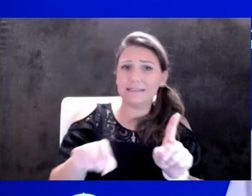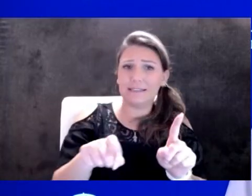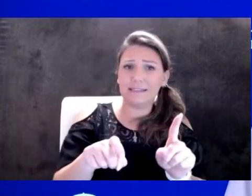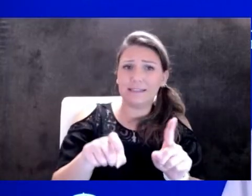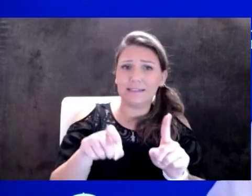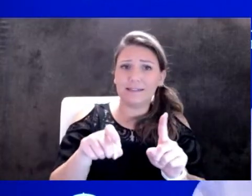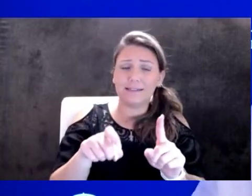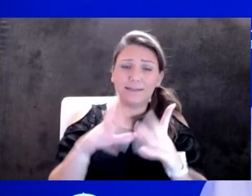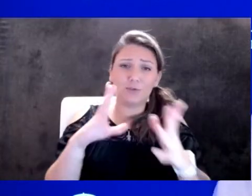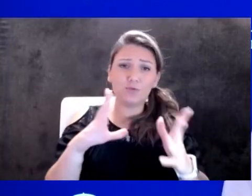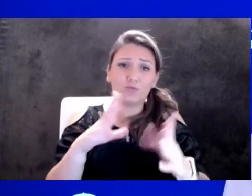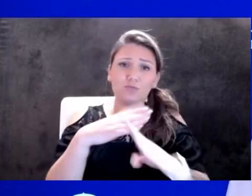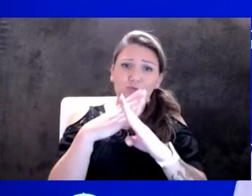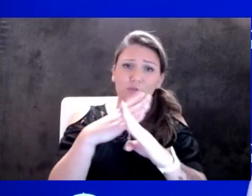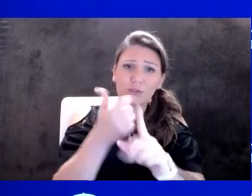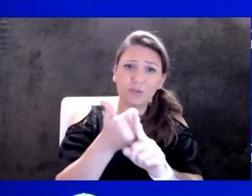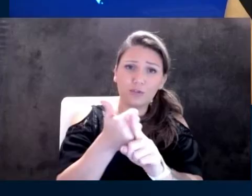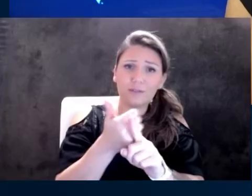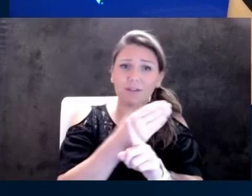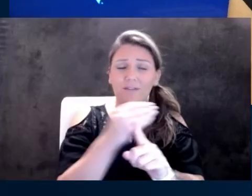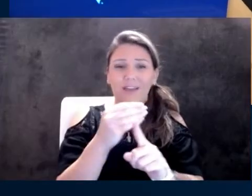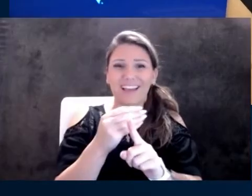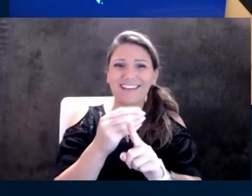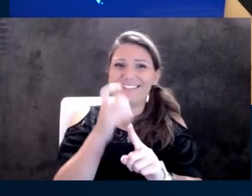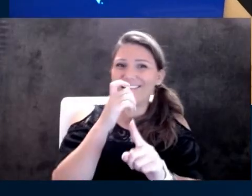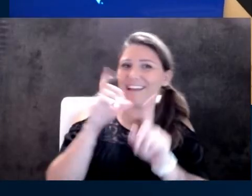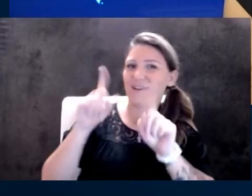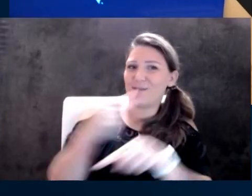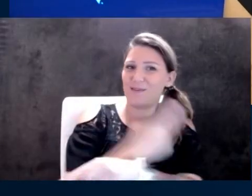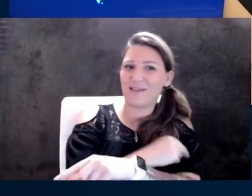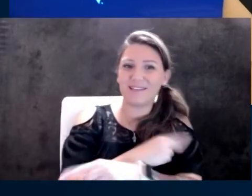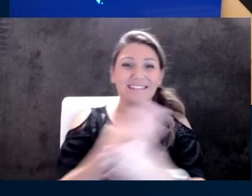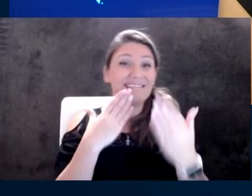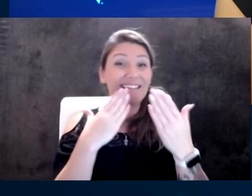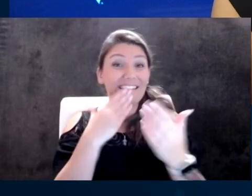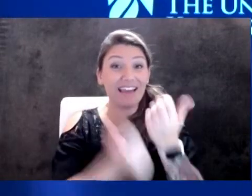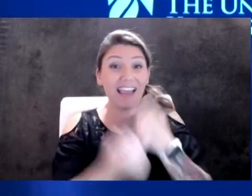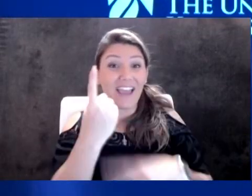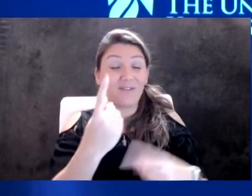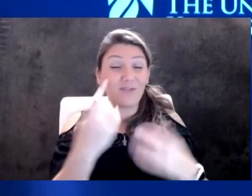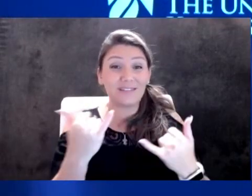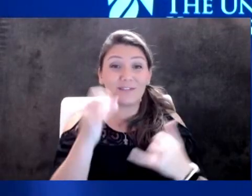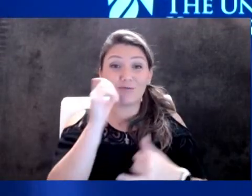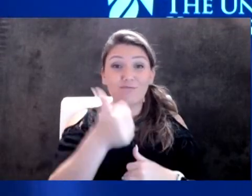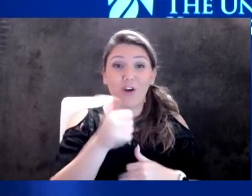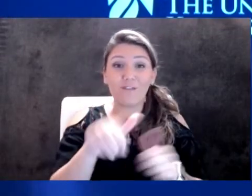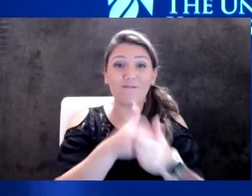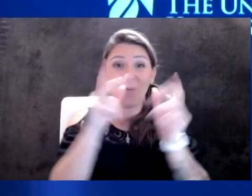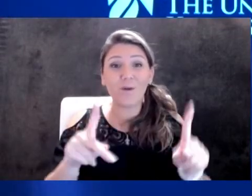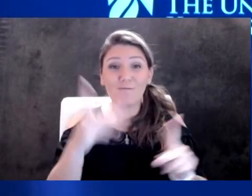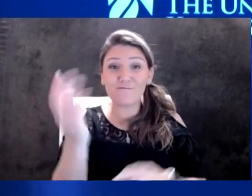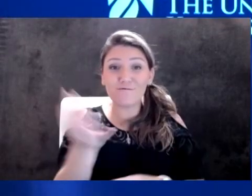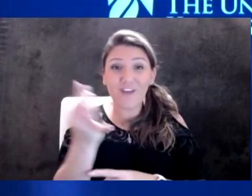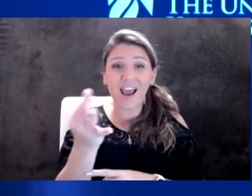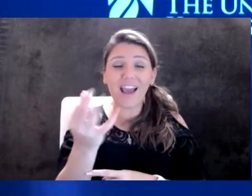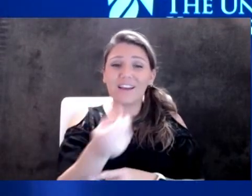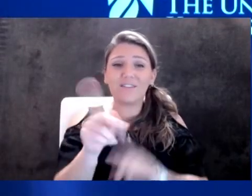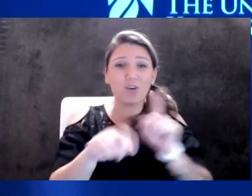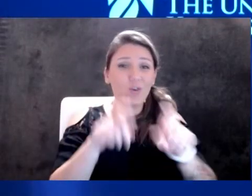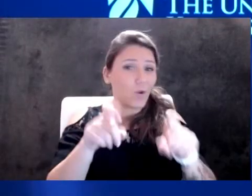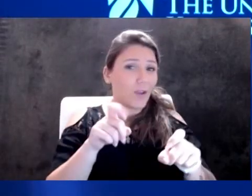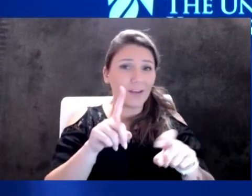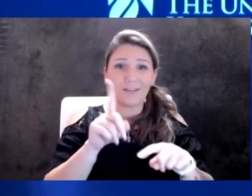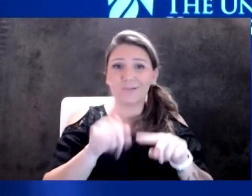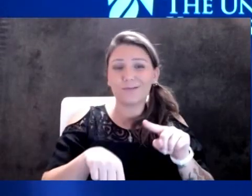stay well and stay out of the hospital. Thank you, everyone, for joining us today. Tomorrow, it is Follow-Up Friday. We're going to get to some of those questions that we could not get to this